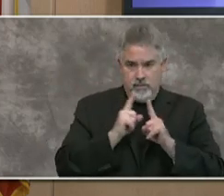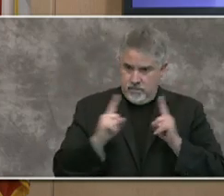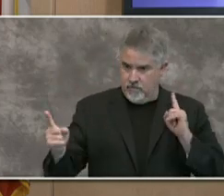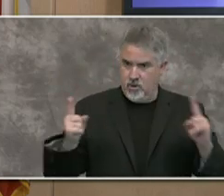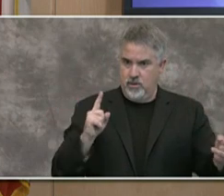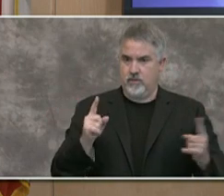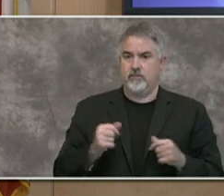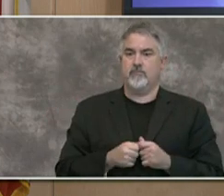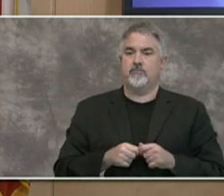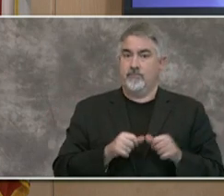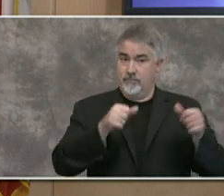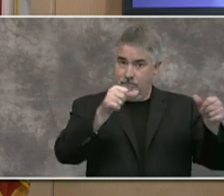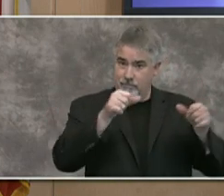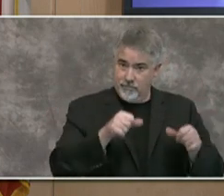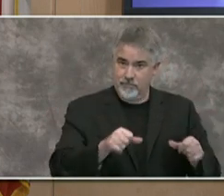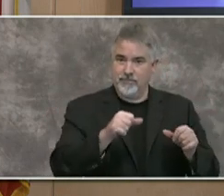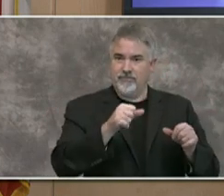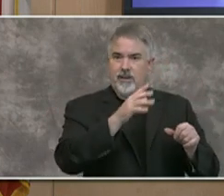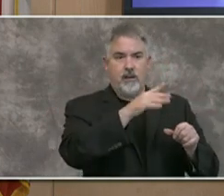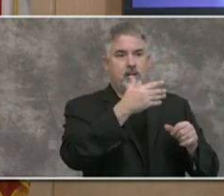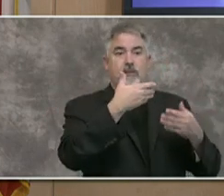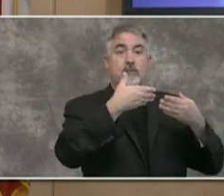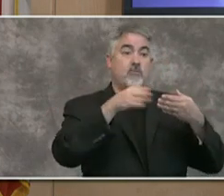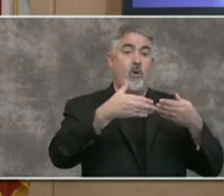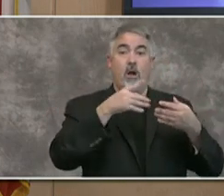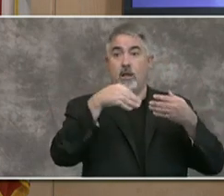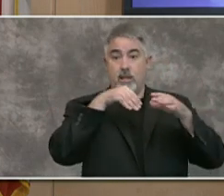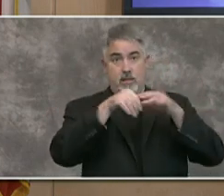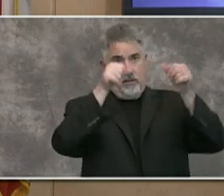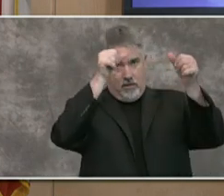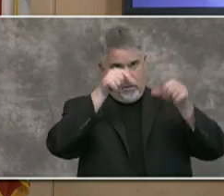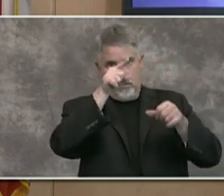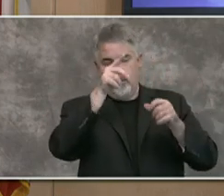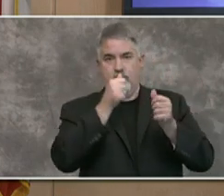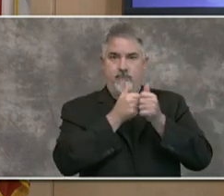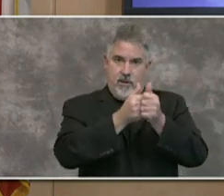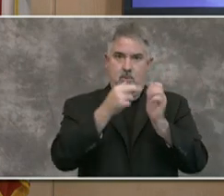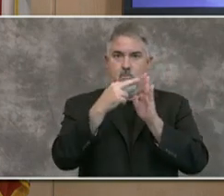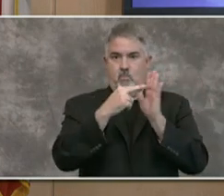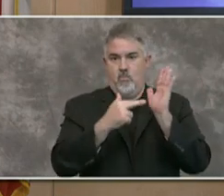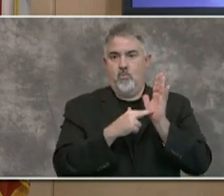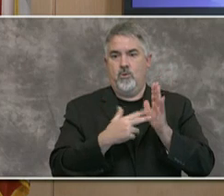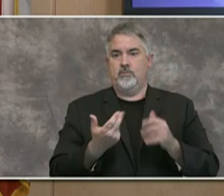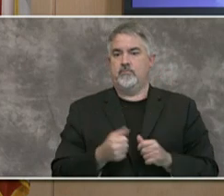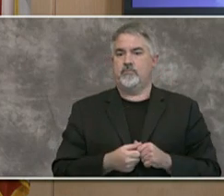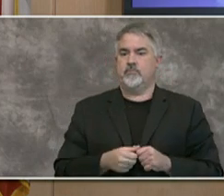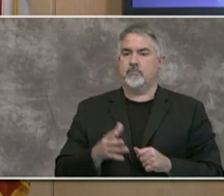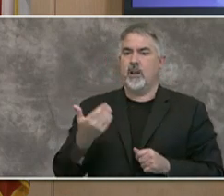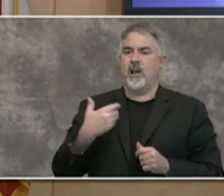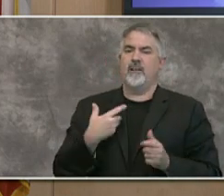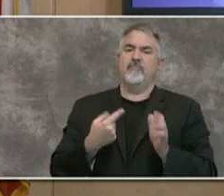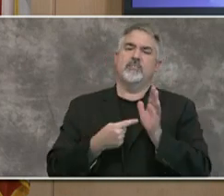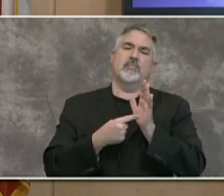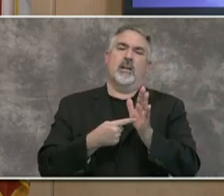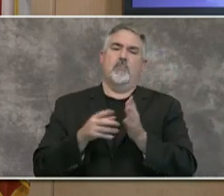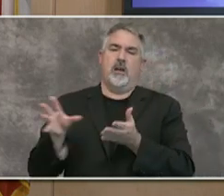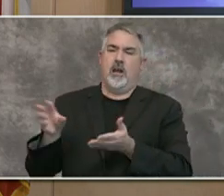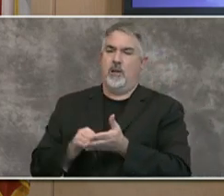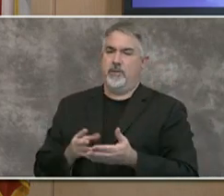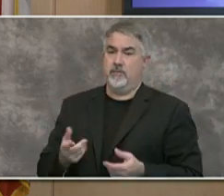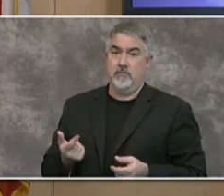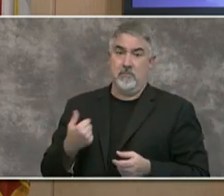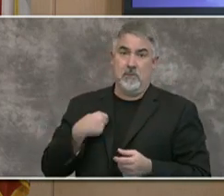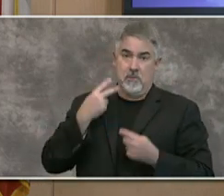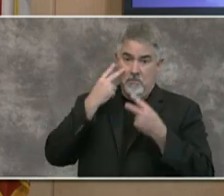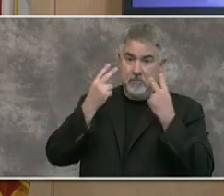location their physical distancing plan. There's a template for that on the county's website. I've seen several businesses that printed out that template,